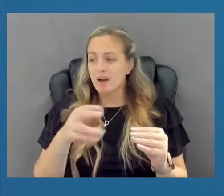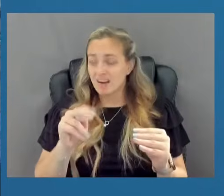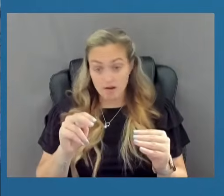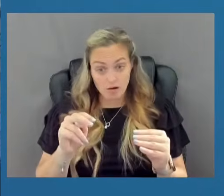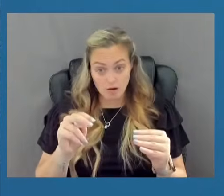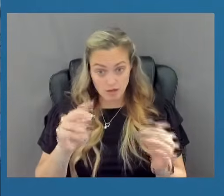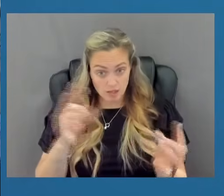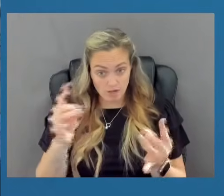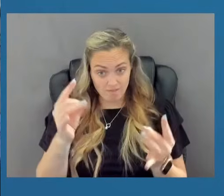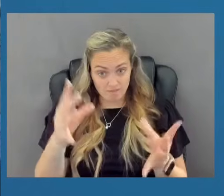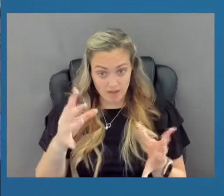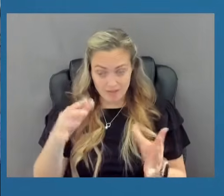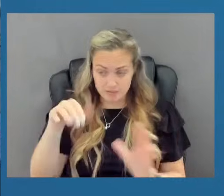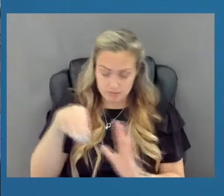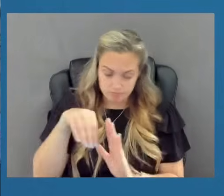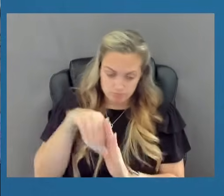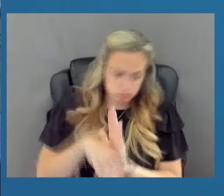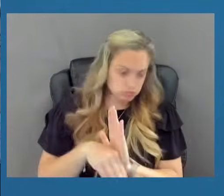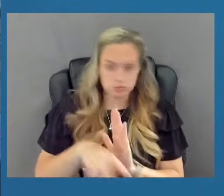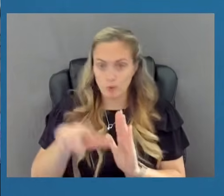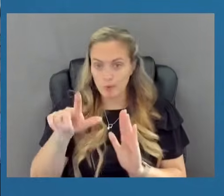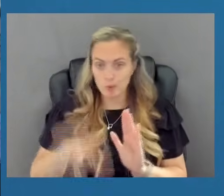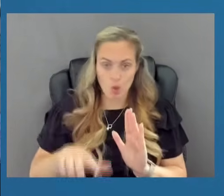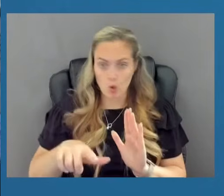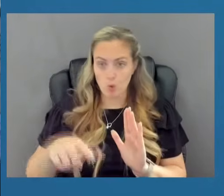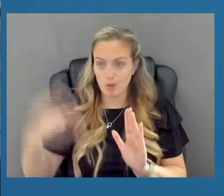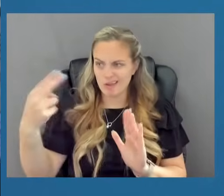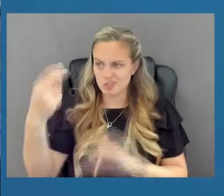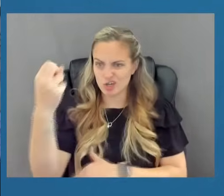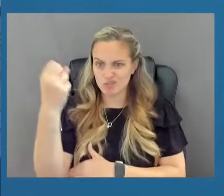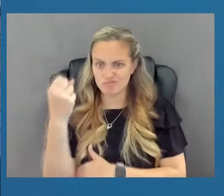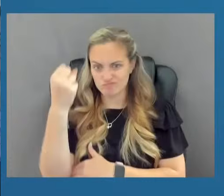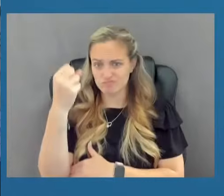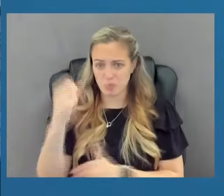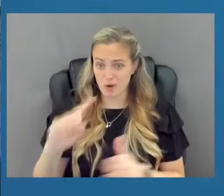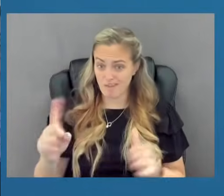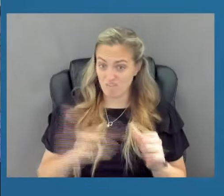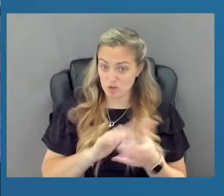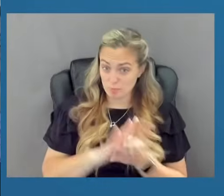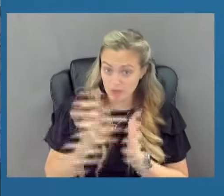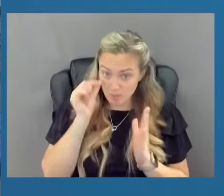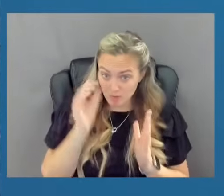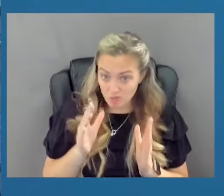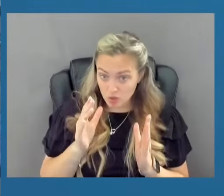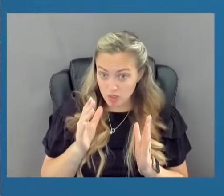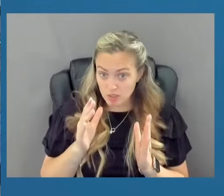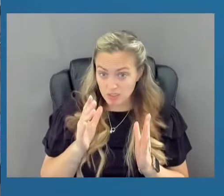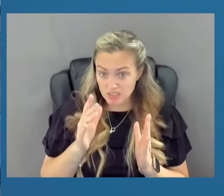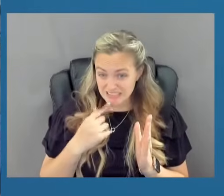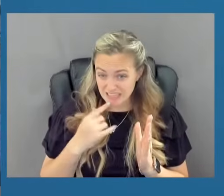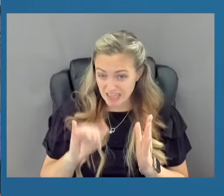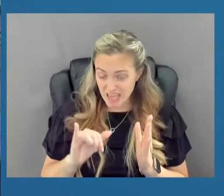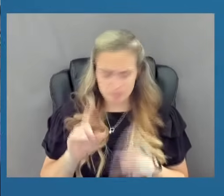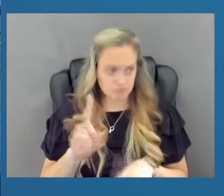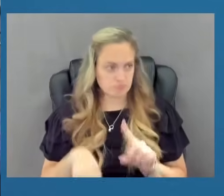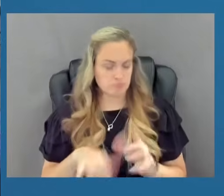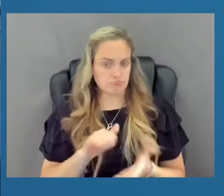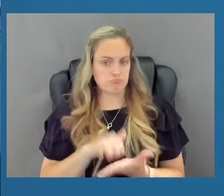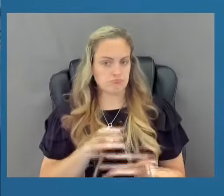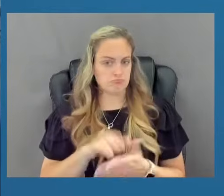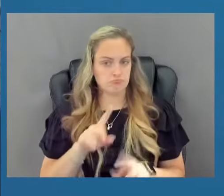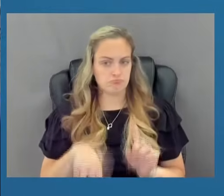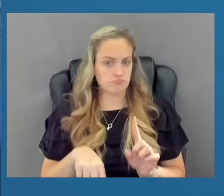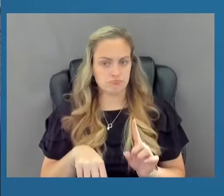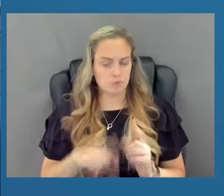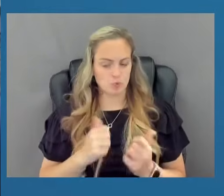historic lows. Could not have said that back when I first became governor. Oh, no. They were